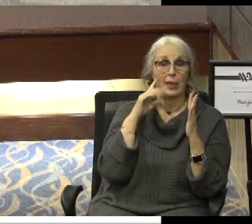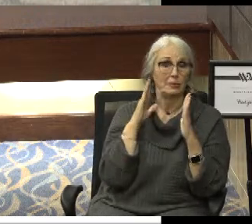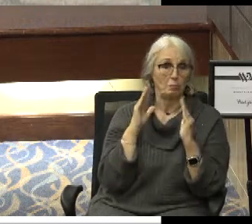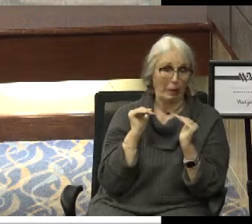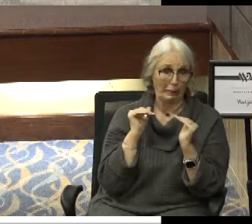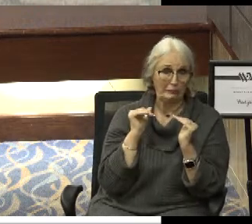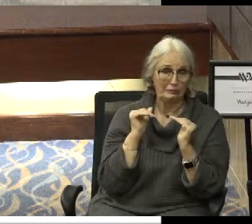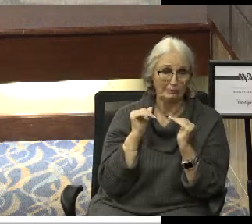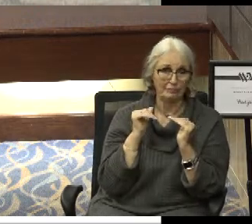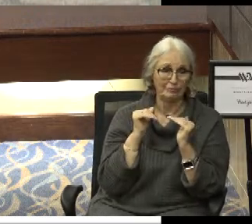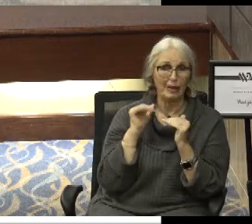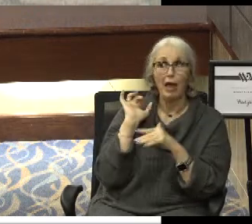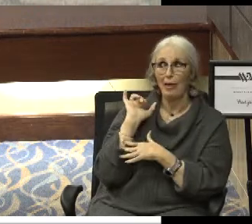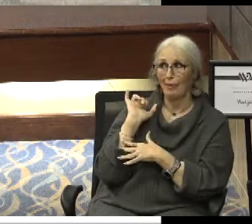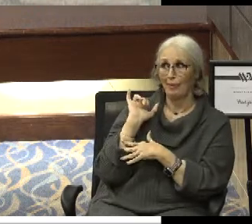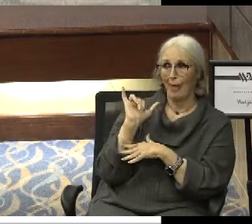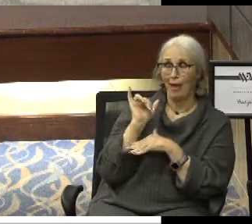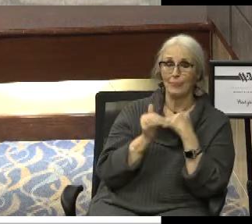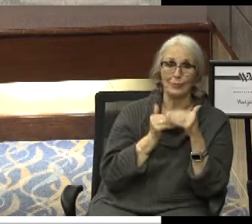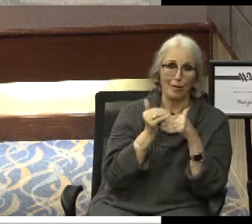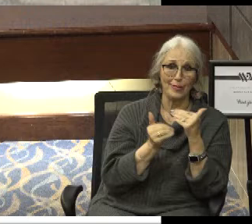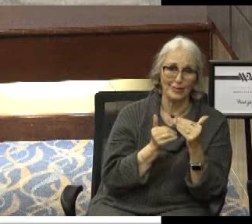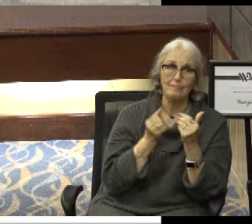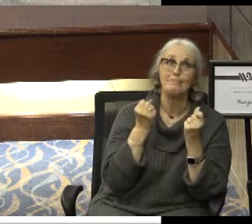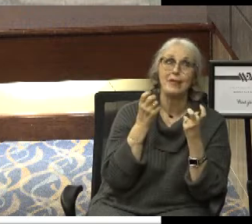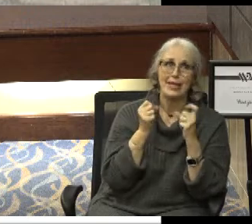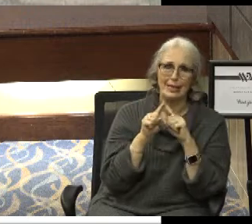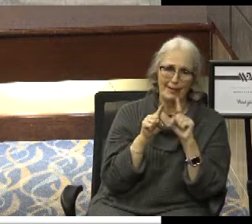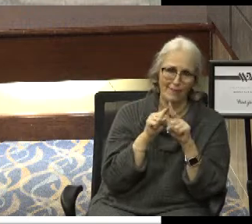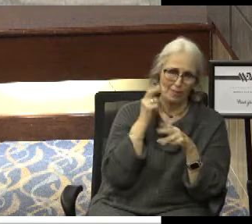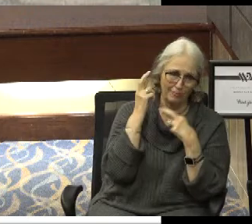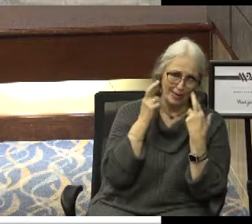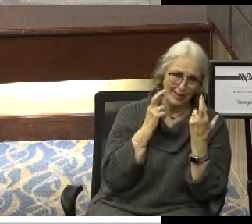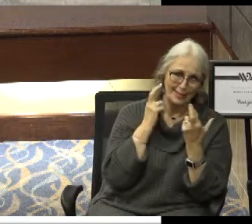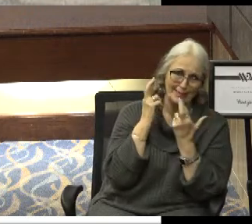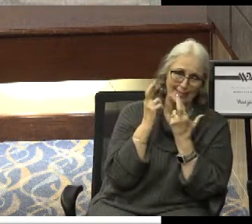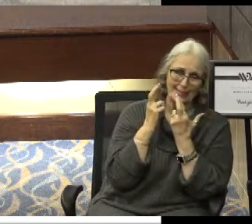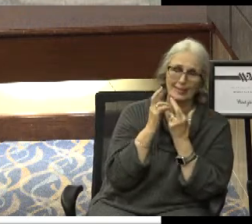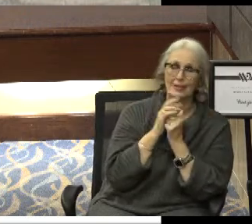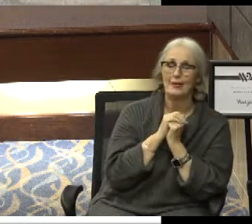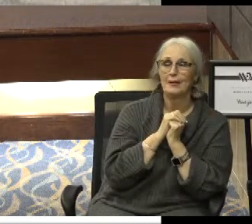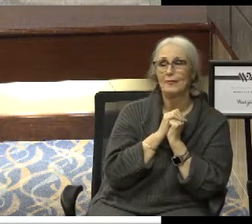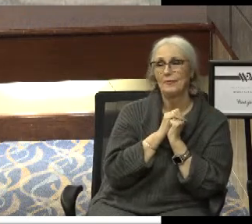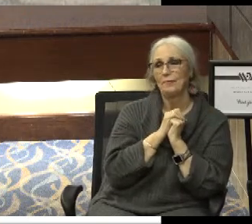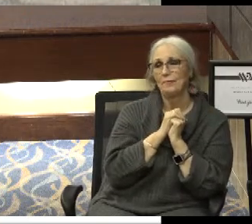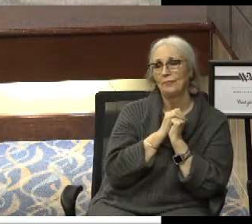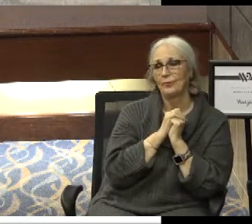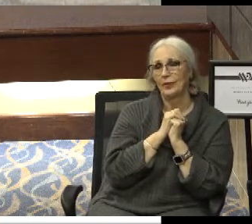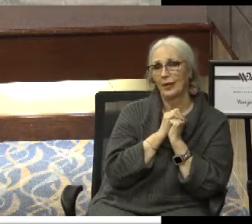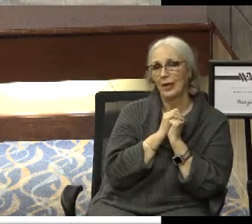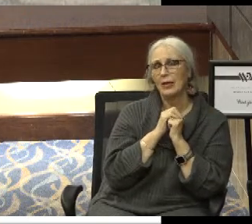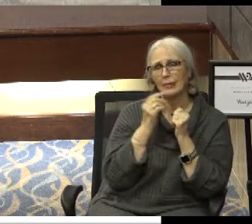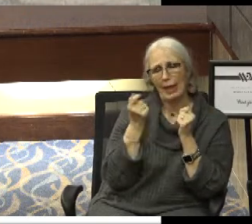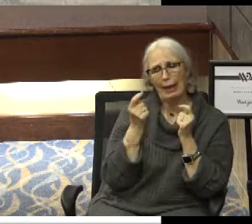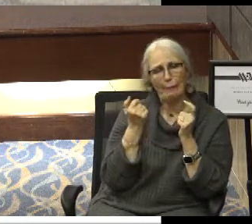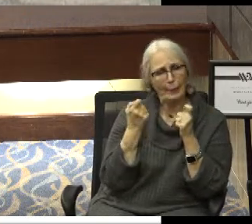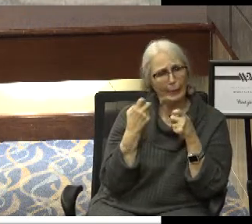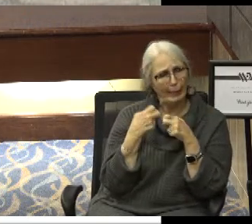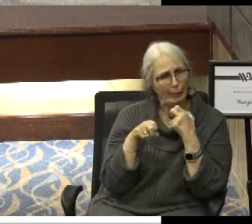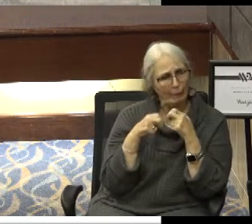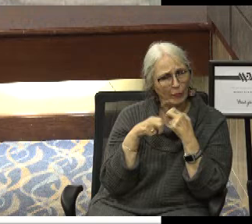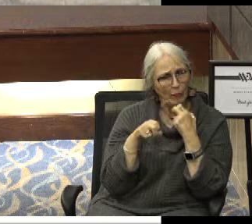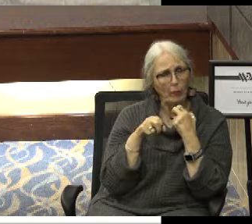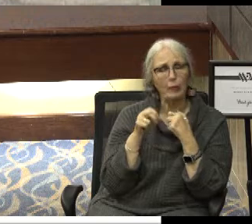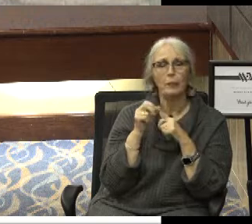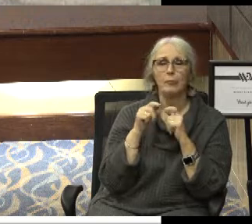through that process for a variety of reasons. And in doing so, that made it a little bit difficult to navigate on